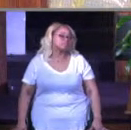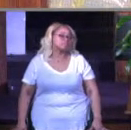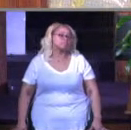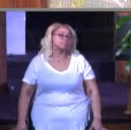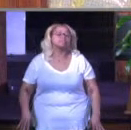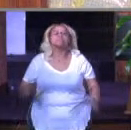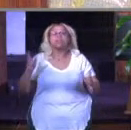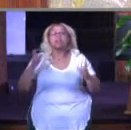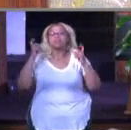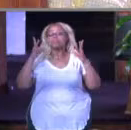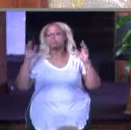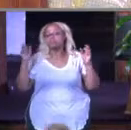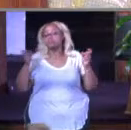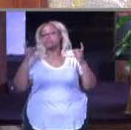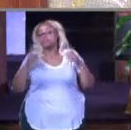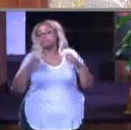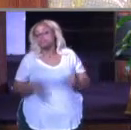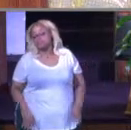Hallelujah.